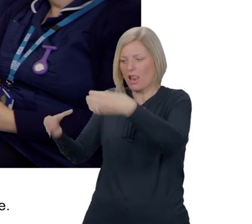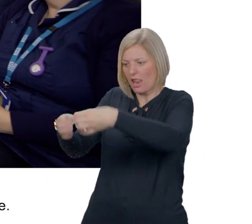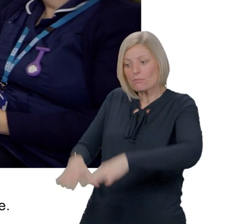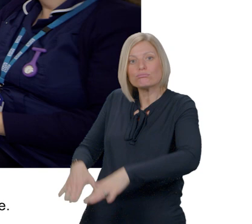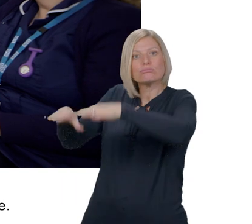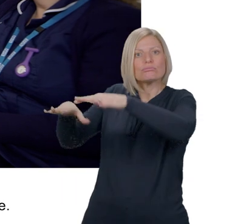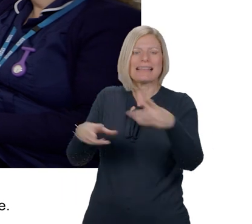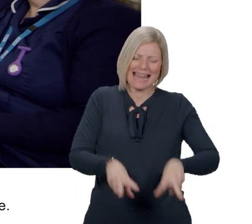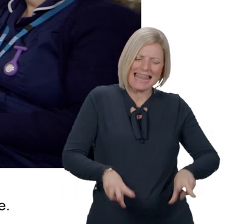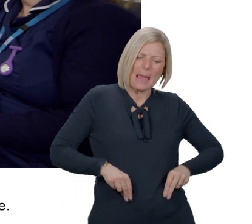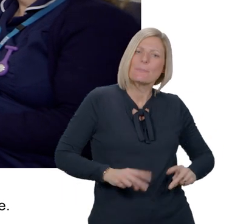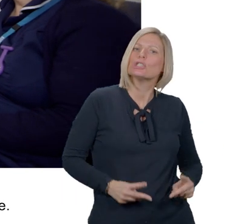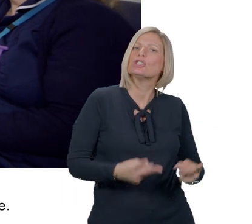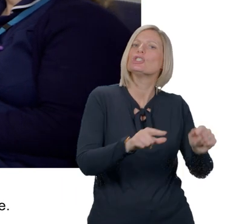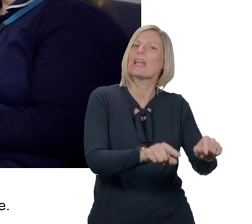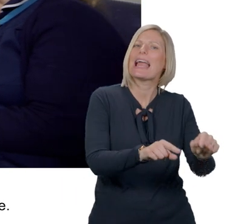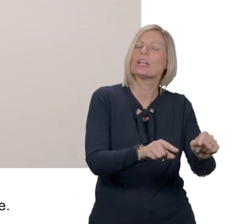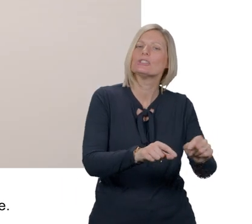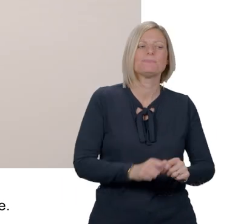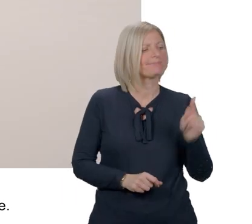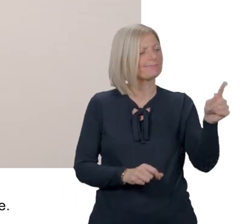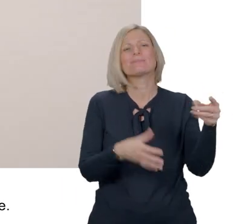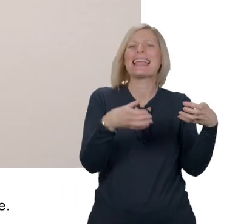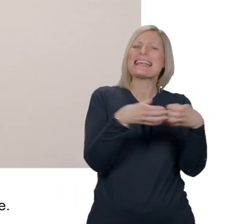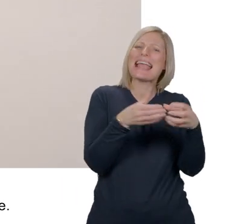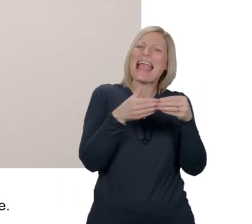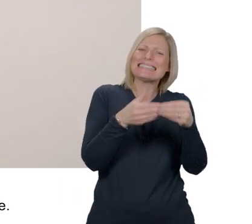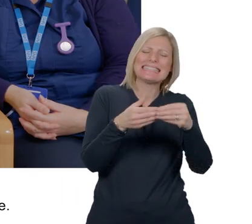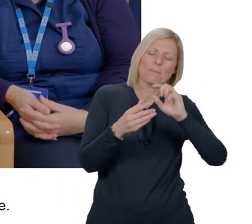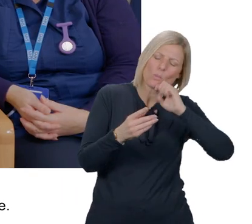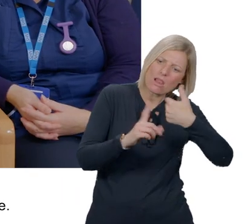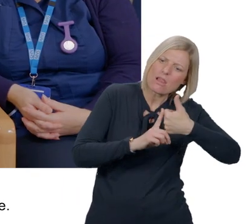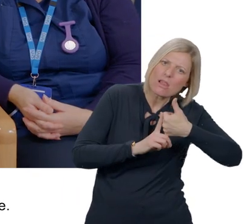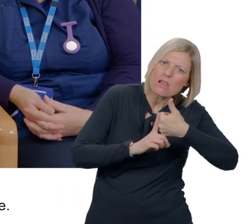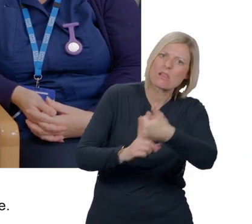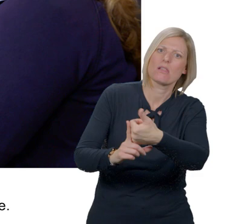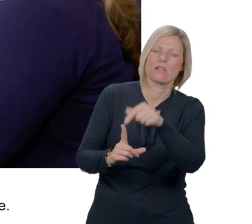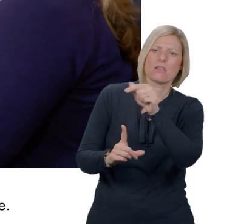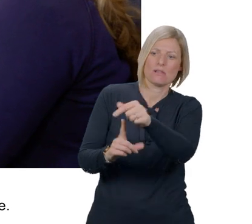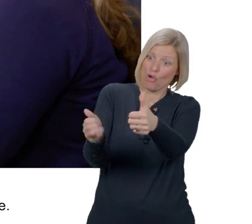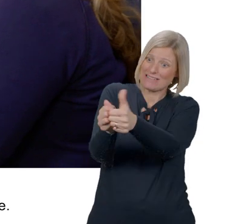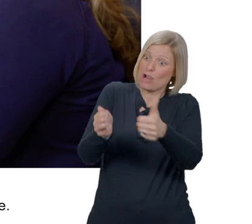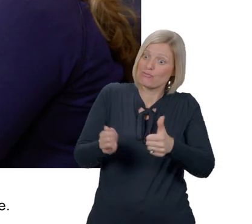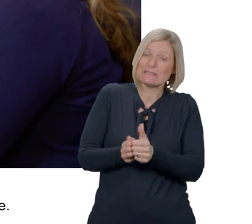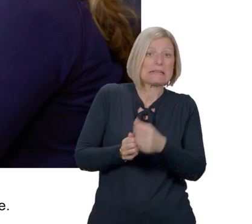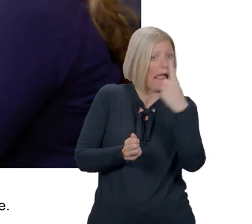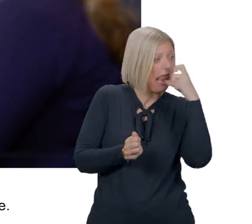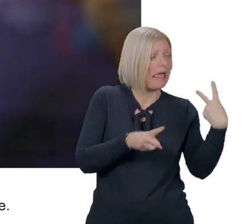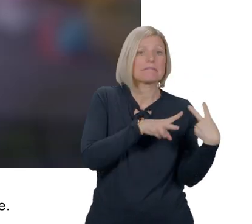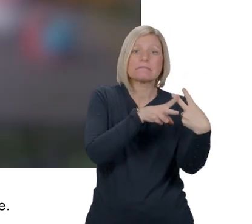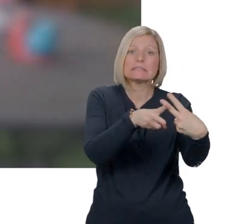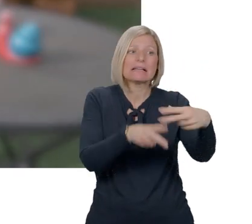Under the guidance of your care team and with your agreement, you can receive visitors and support from your family and friends is